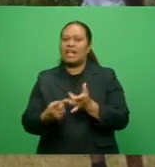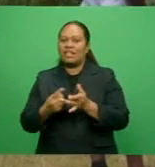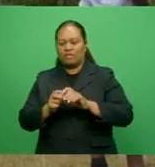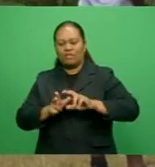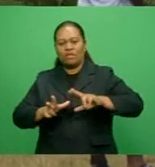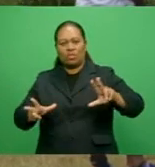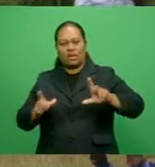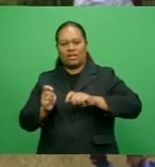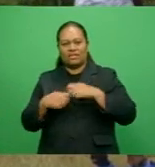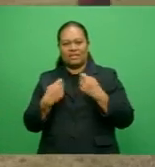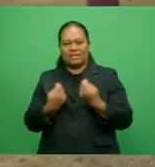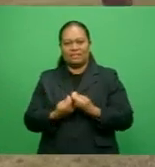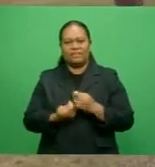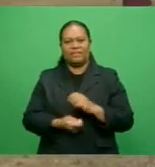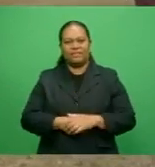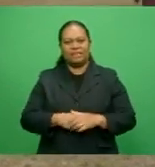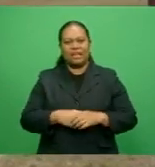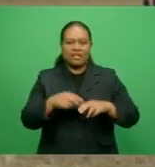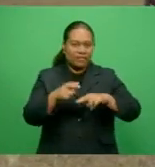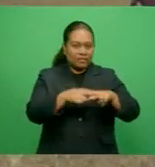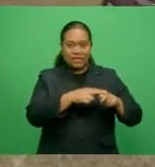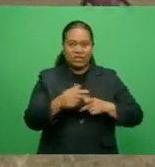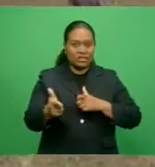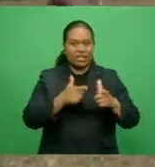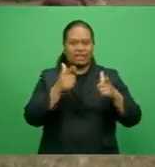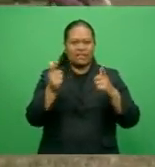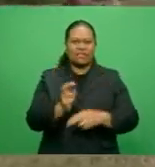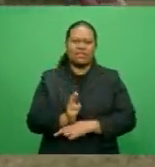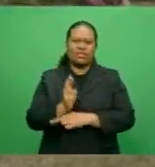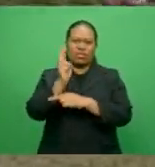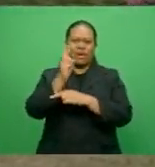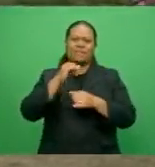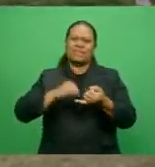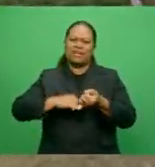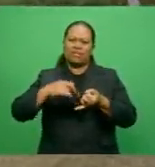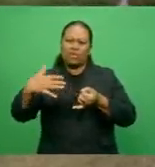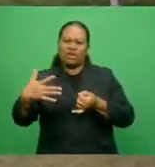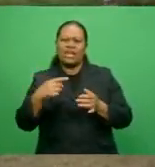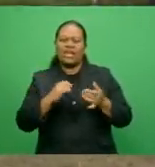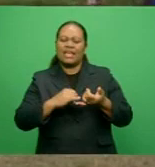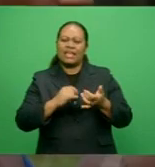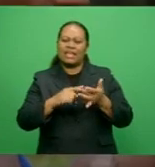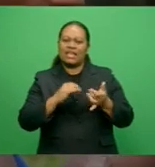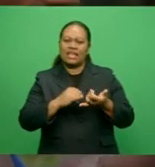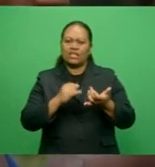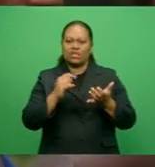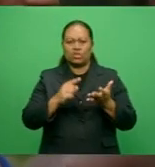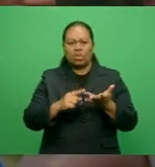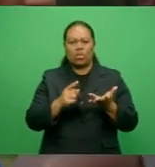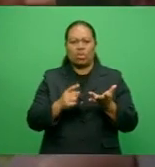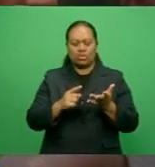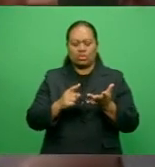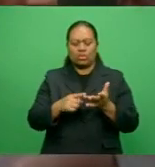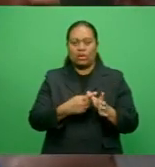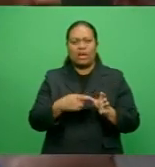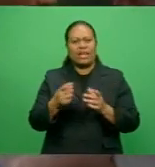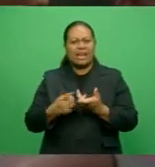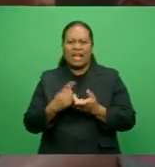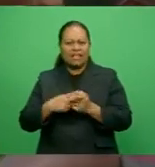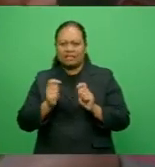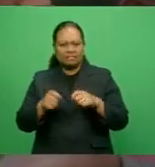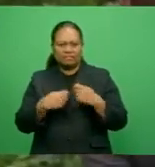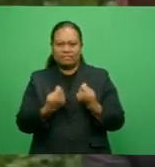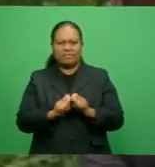Gladiators. Laced with Fiji 7's reps and brothers Sebuloni Modenatangi, Isoa Tambu and Kabikini Tambu, Ahmadiyya will be